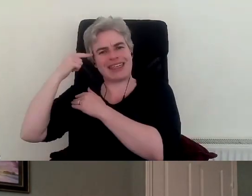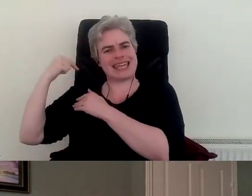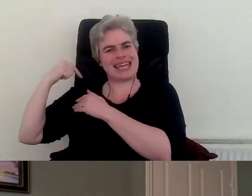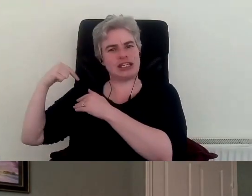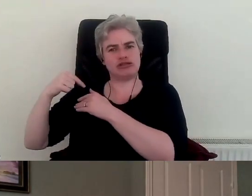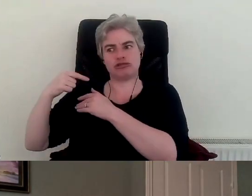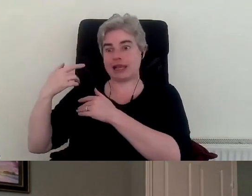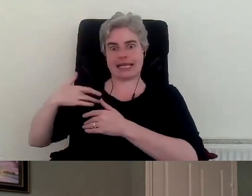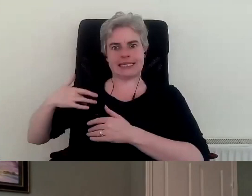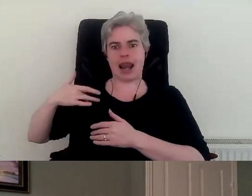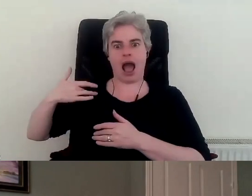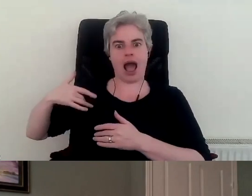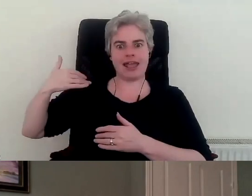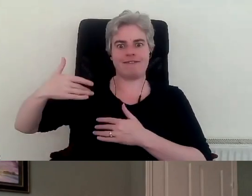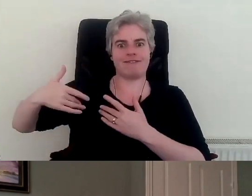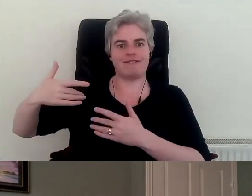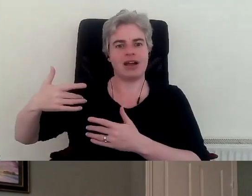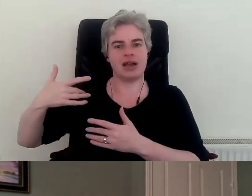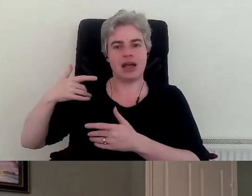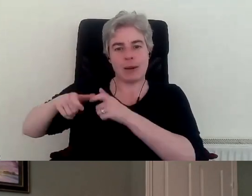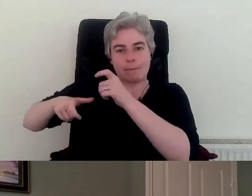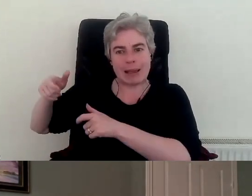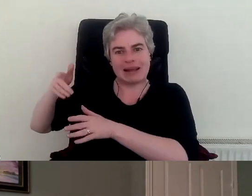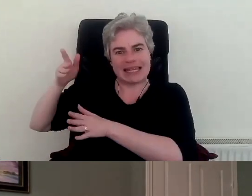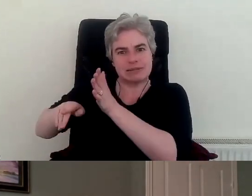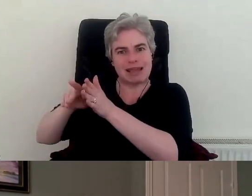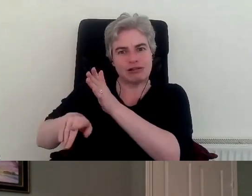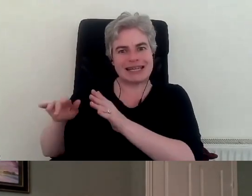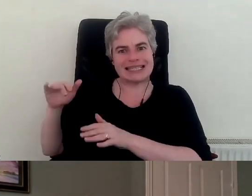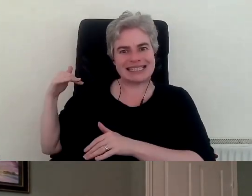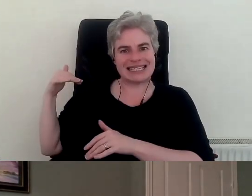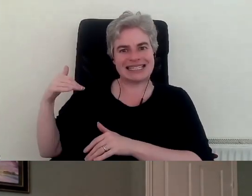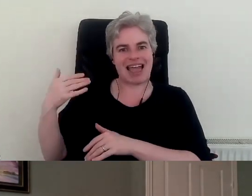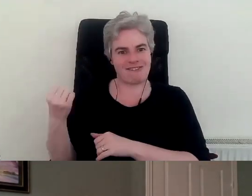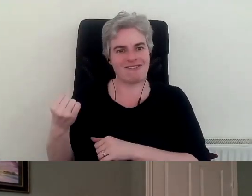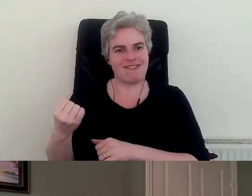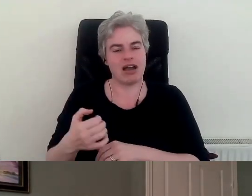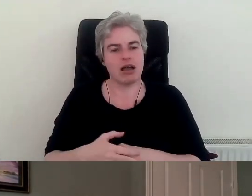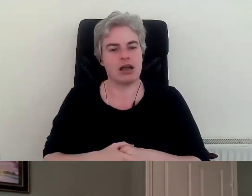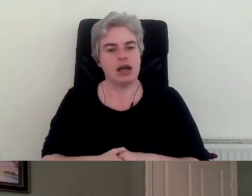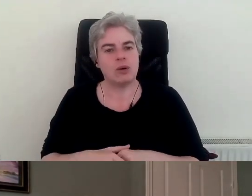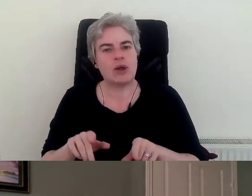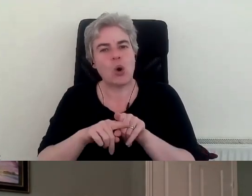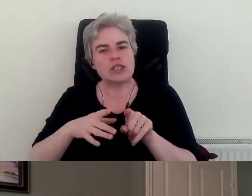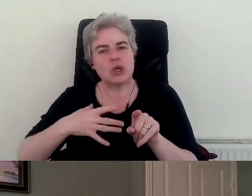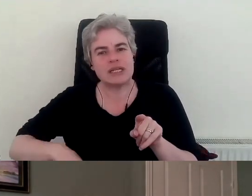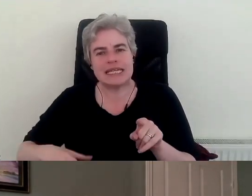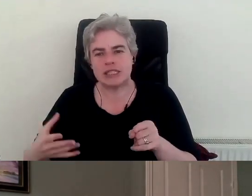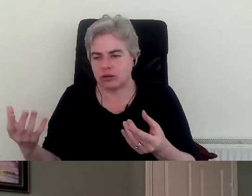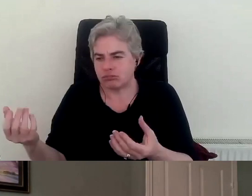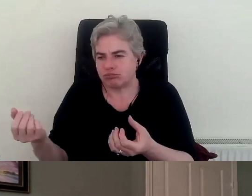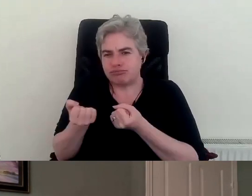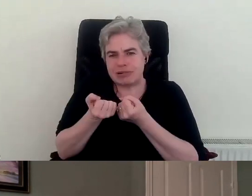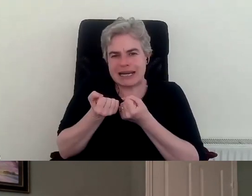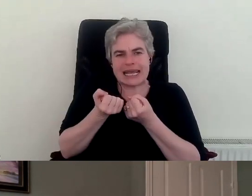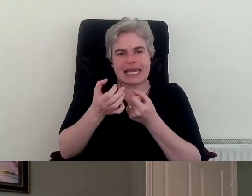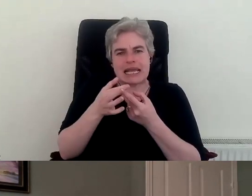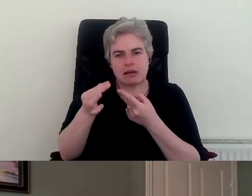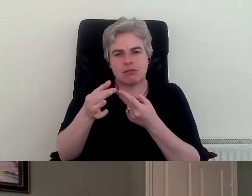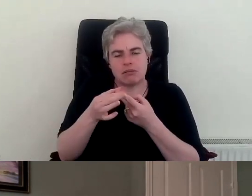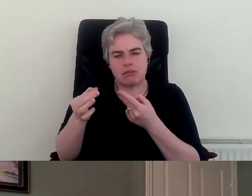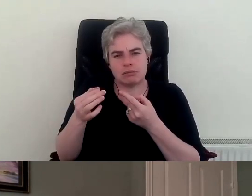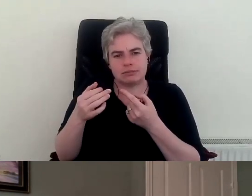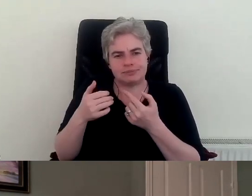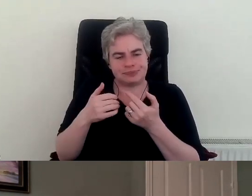alive. History is alive with people's experiences. So we also need to bring in an element of subjectivity